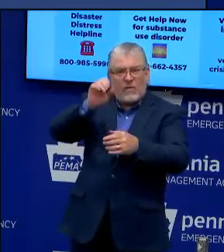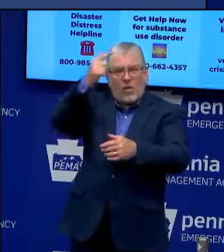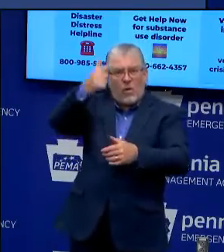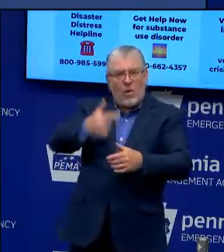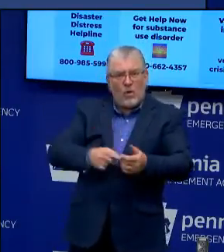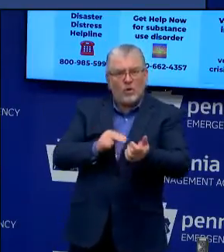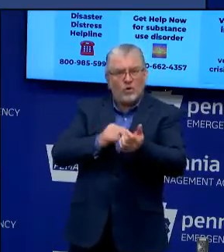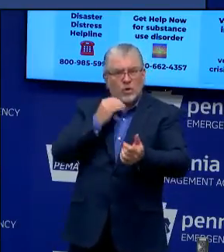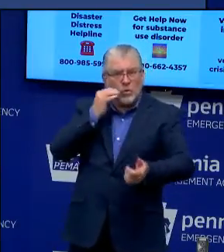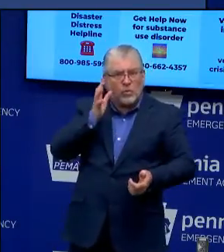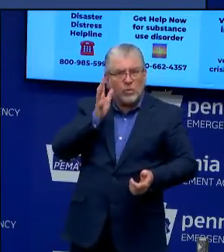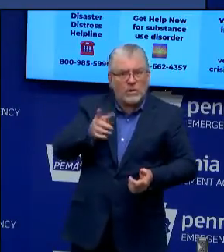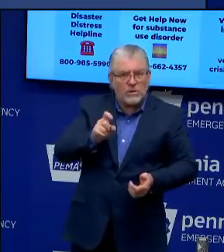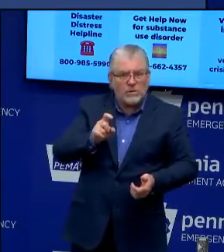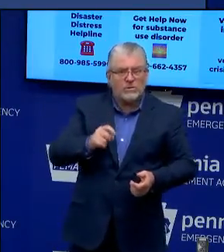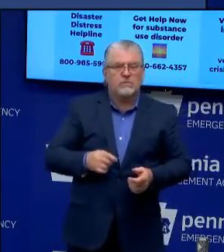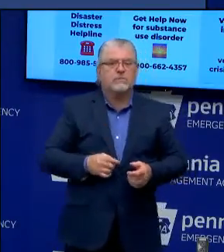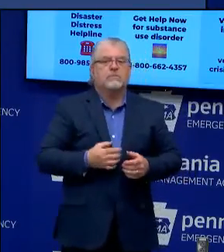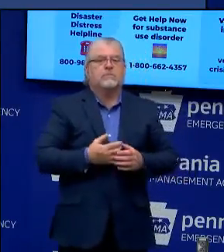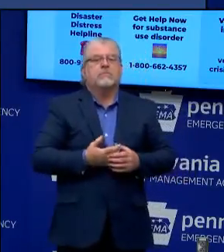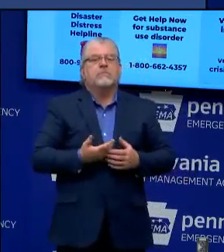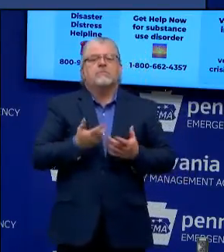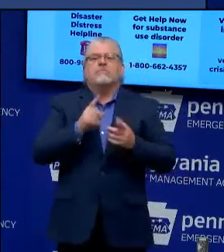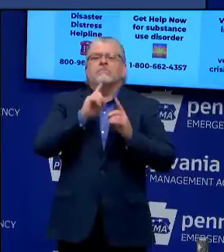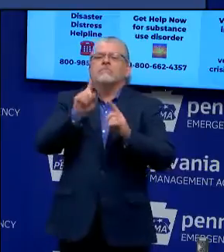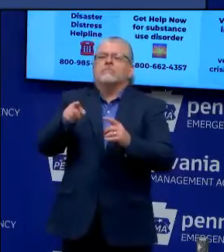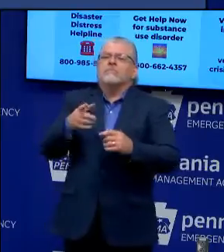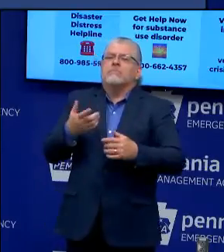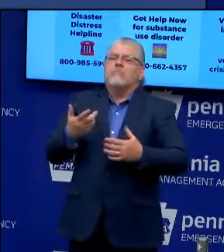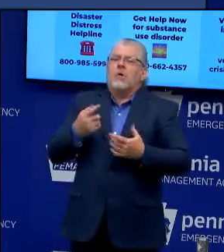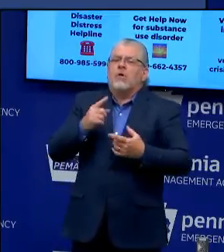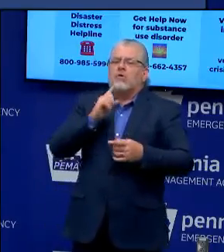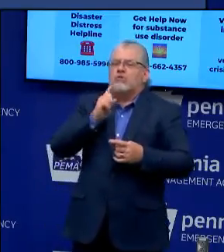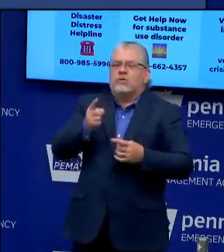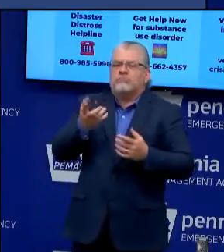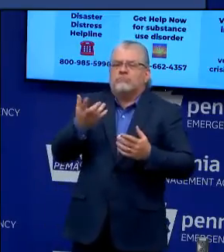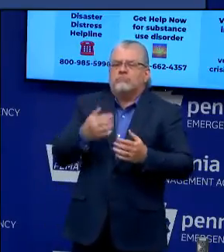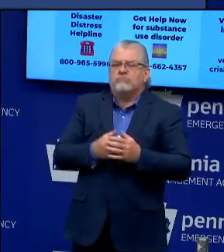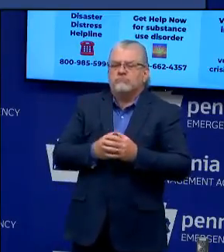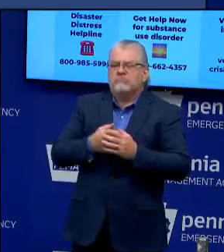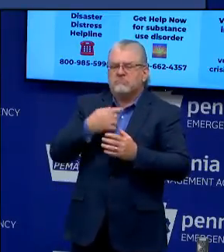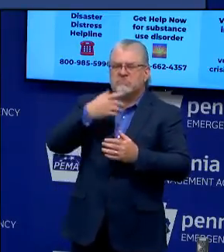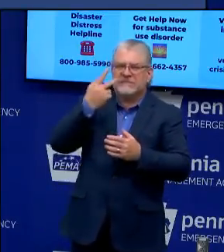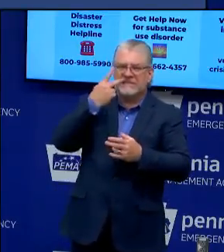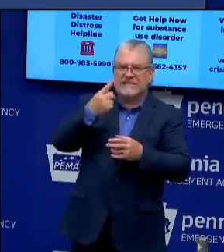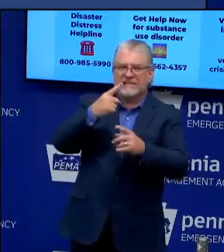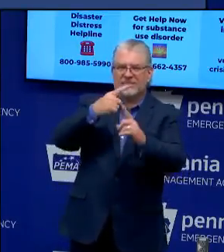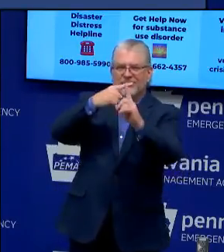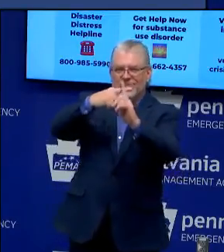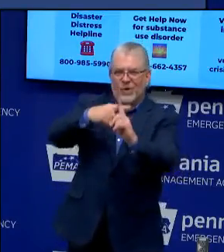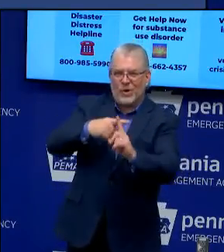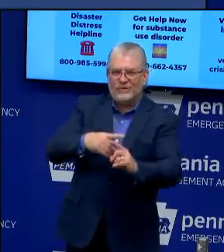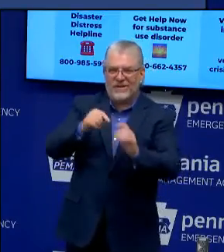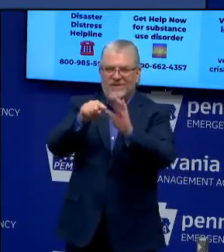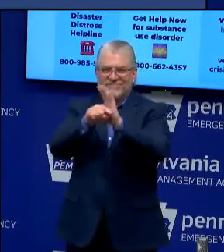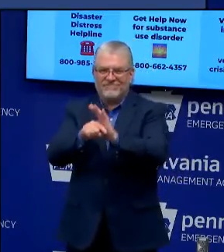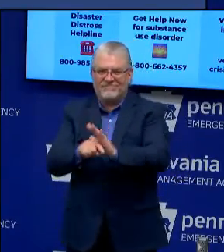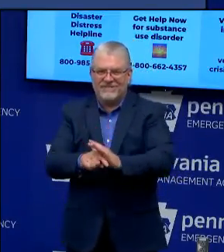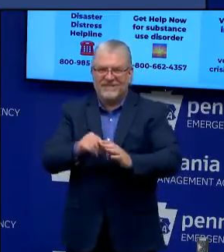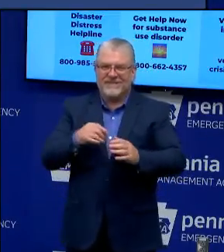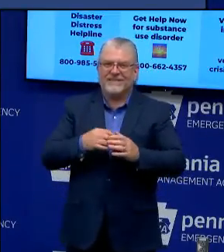public want to know those names. We also want to take in consideration the privacy of